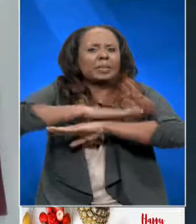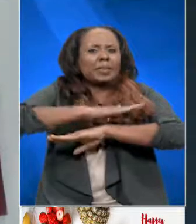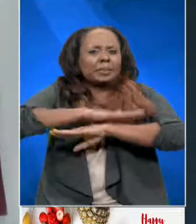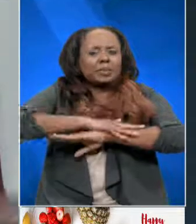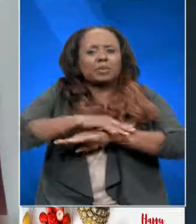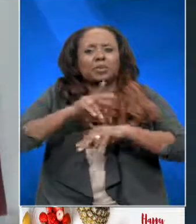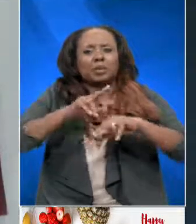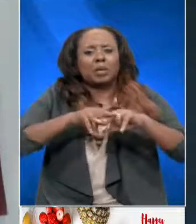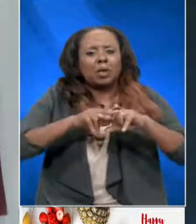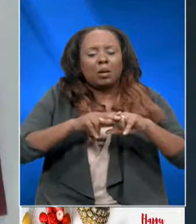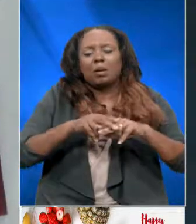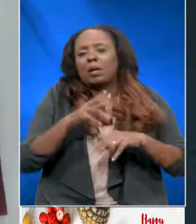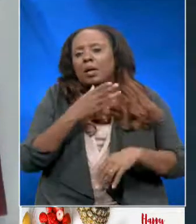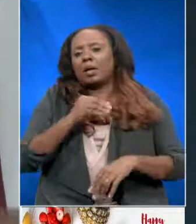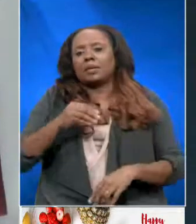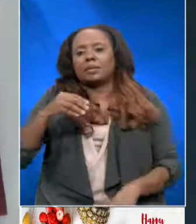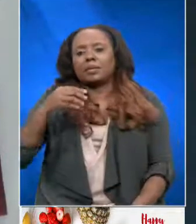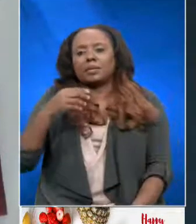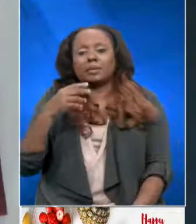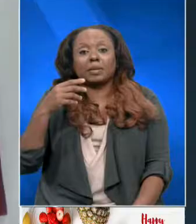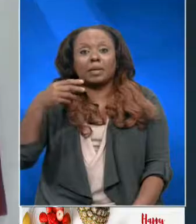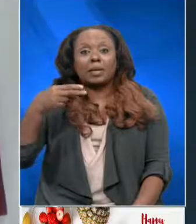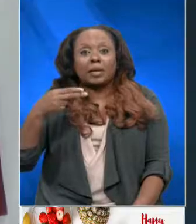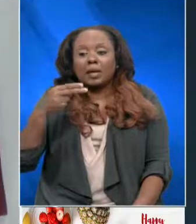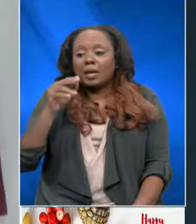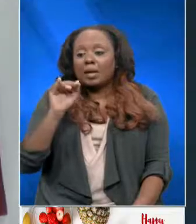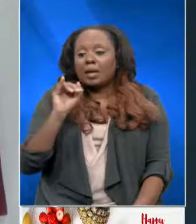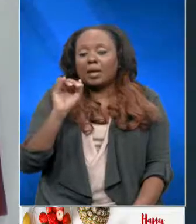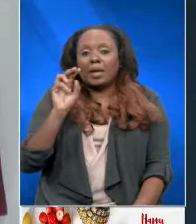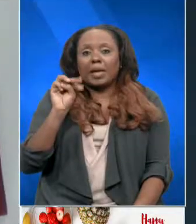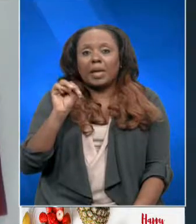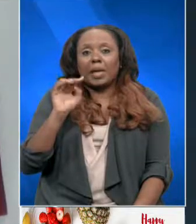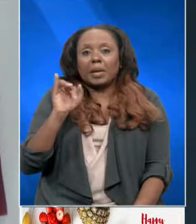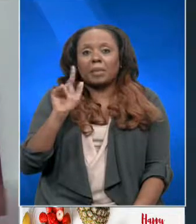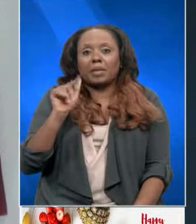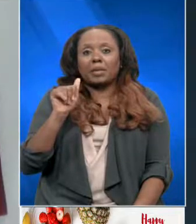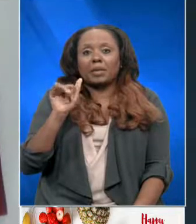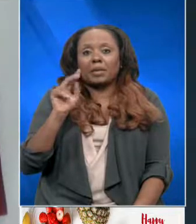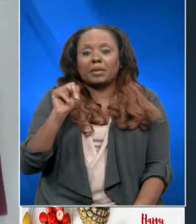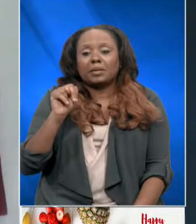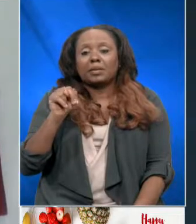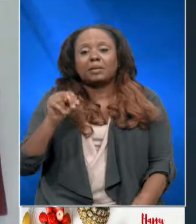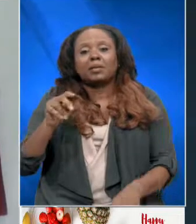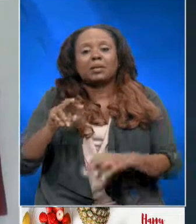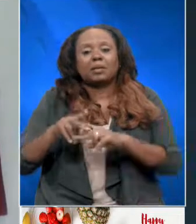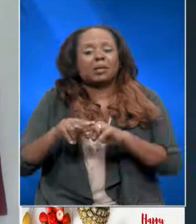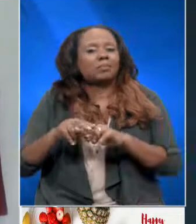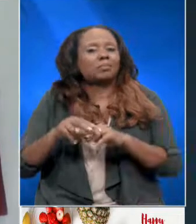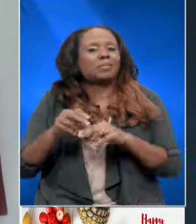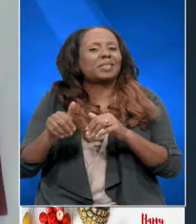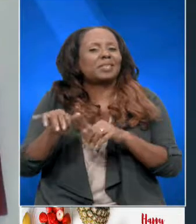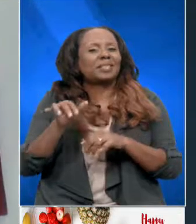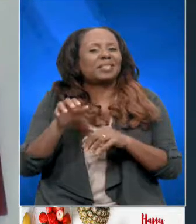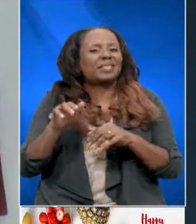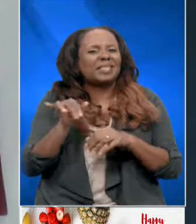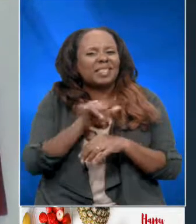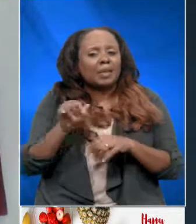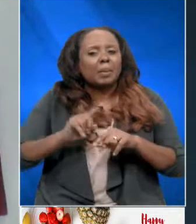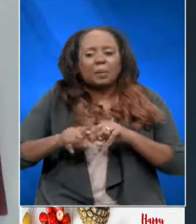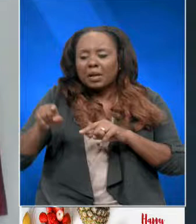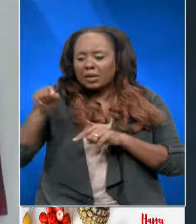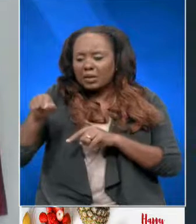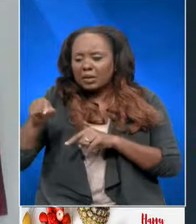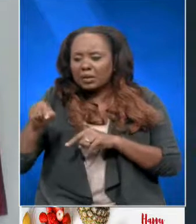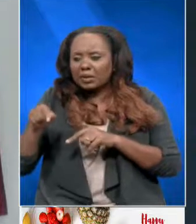table salt, but the difference is, the Himalayan salt often comes coarse. So when you take up a teaspoon of Himalayan salt, it will